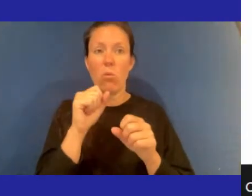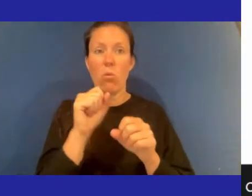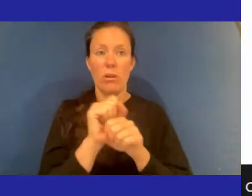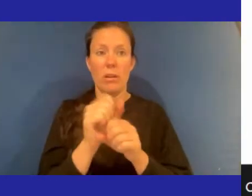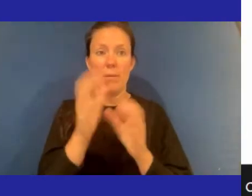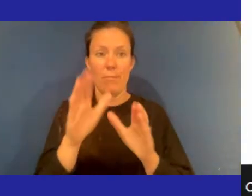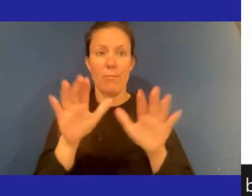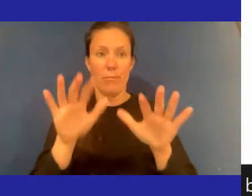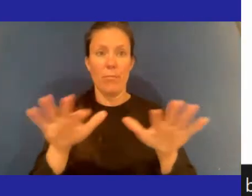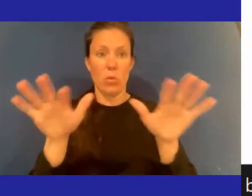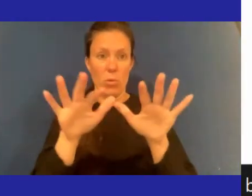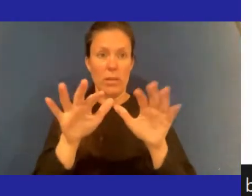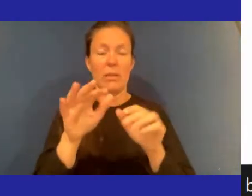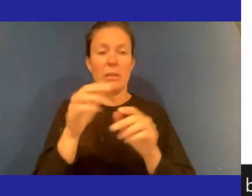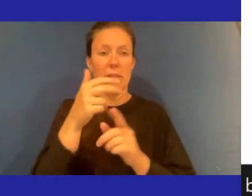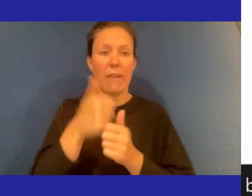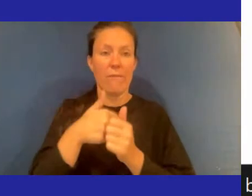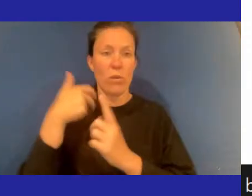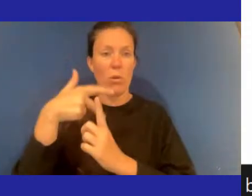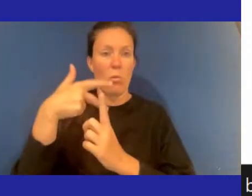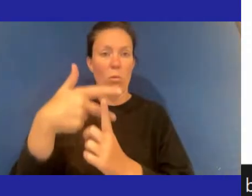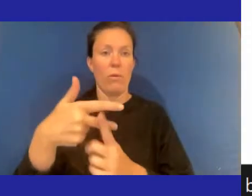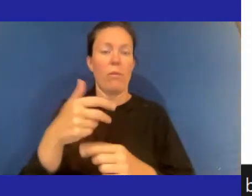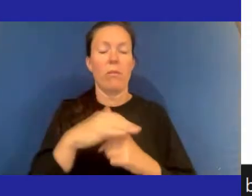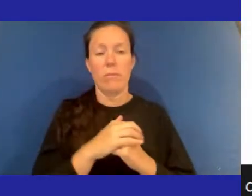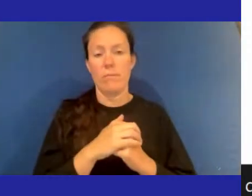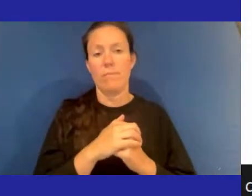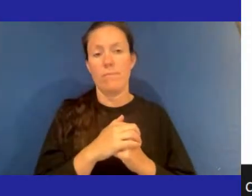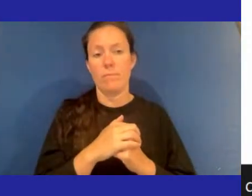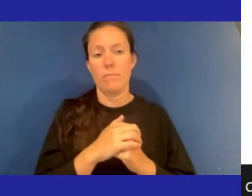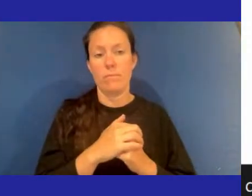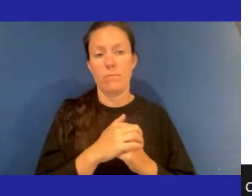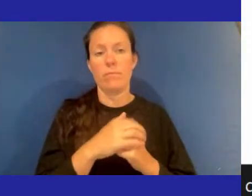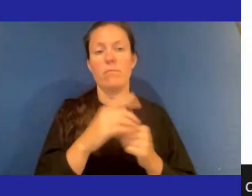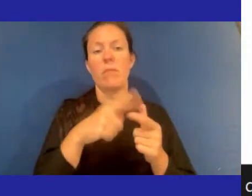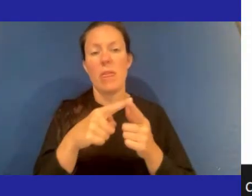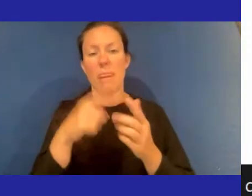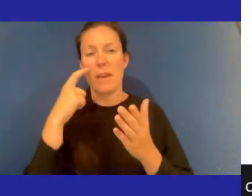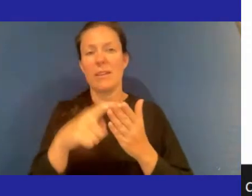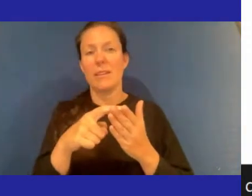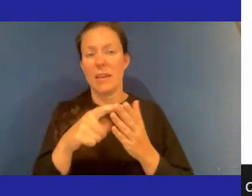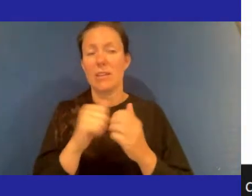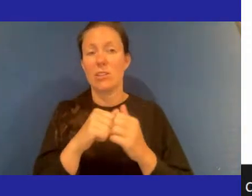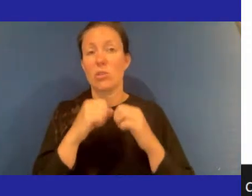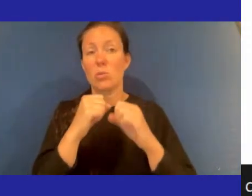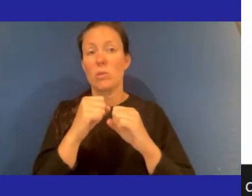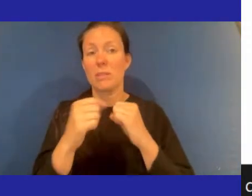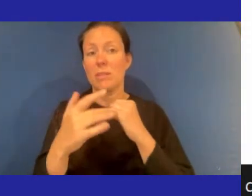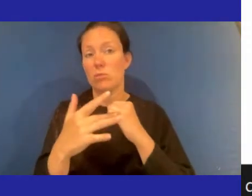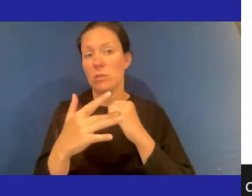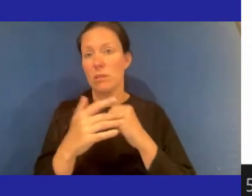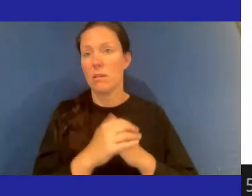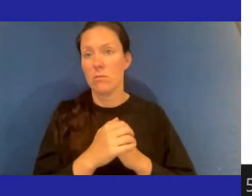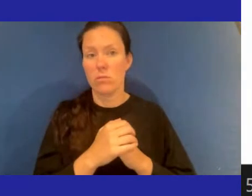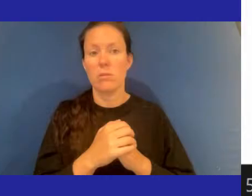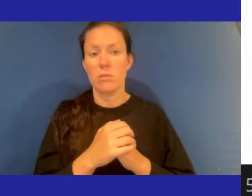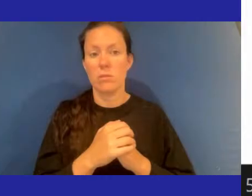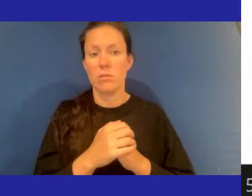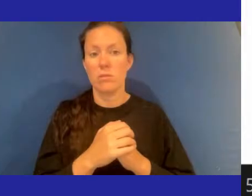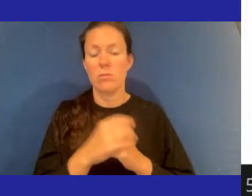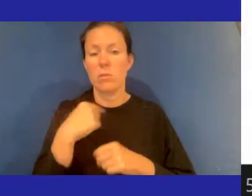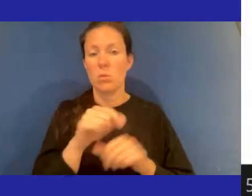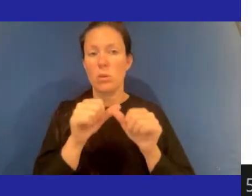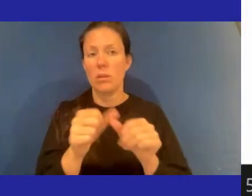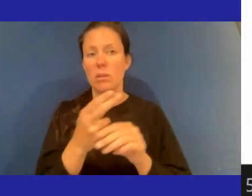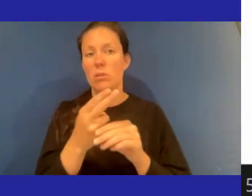quarterly basis. And we also have, obviously, detection with our security technologies that we continually use to